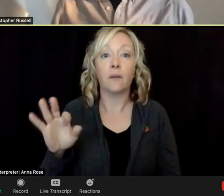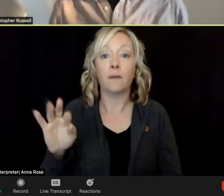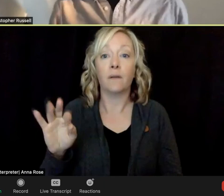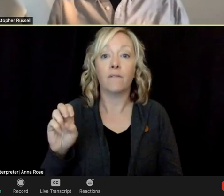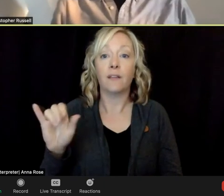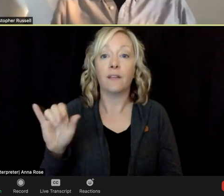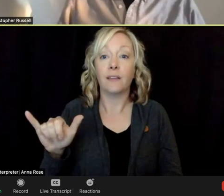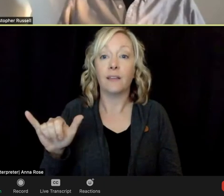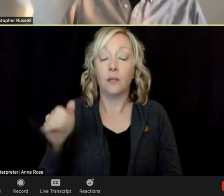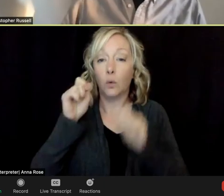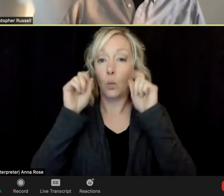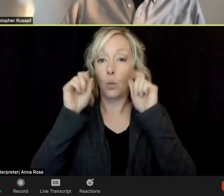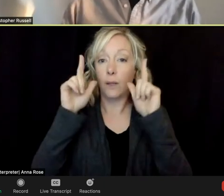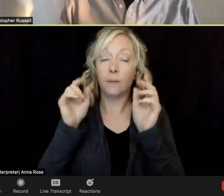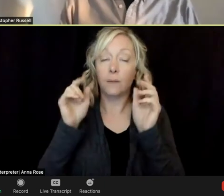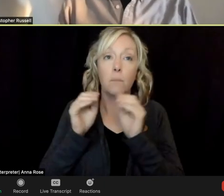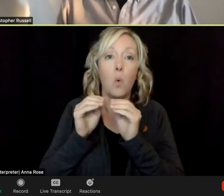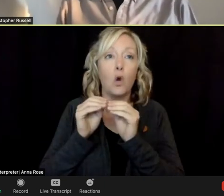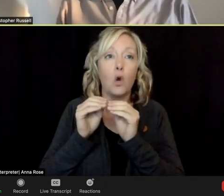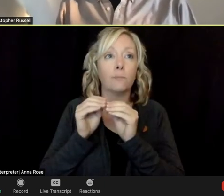to get a little more,